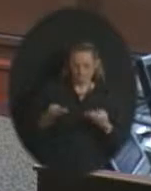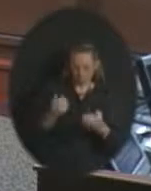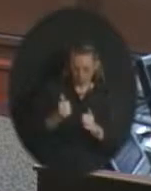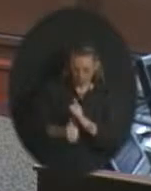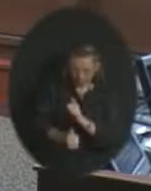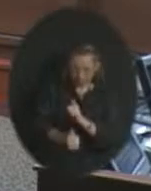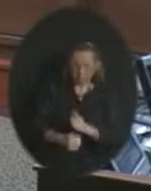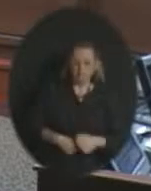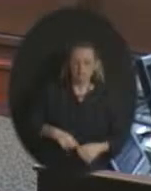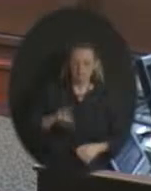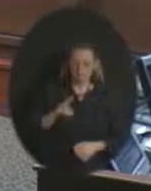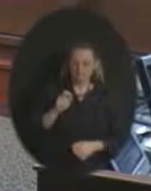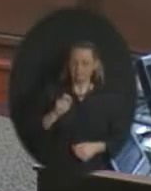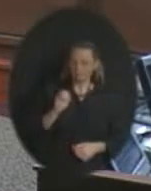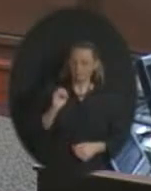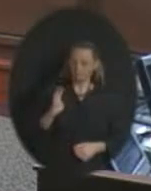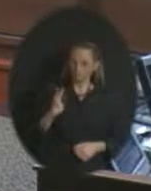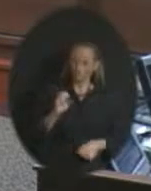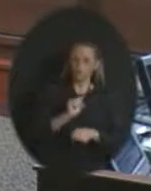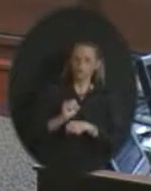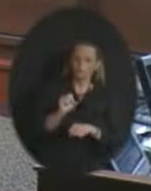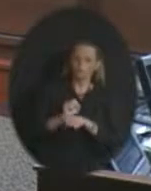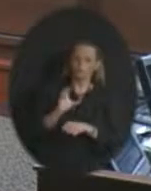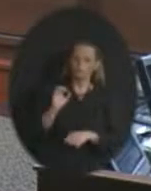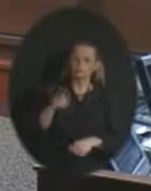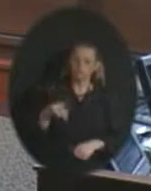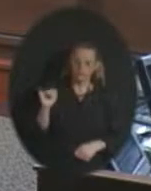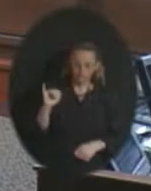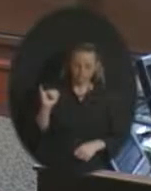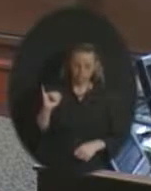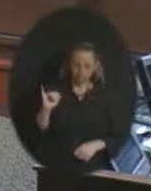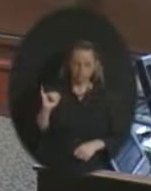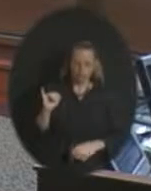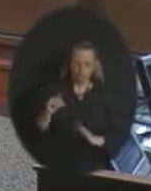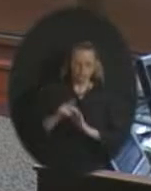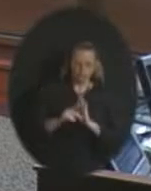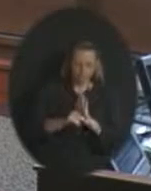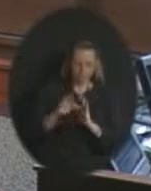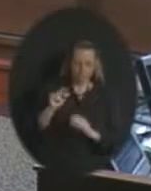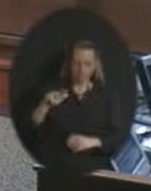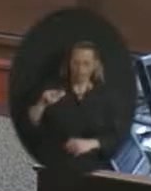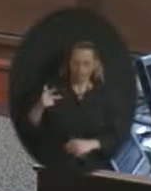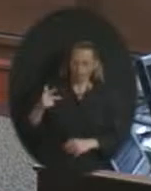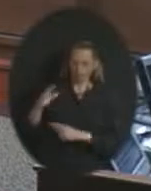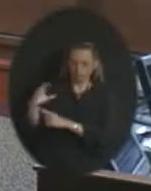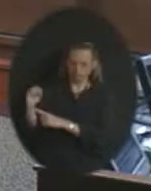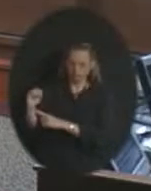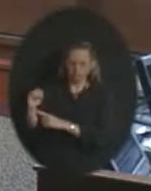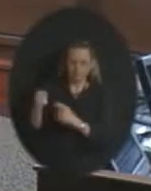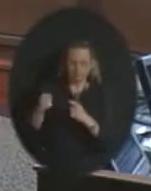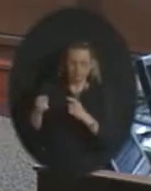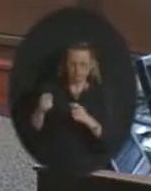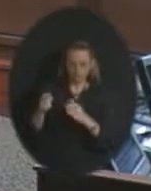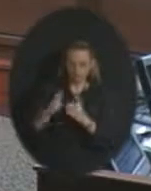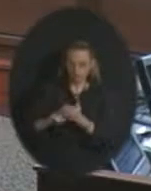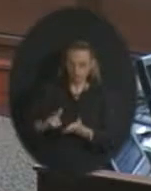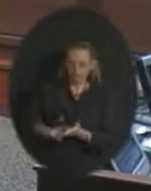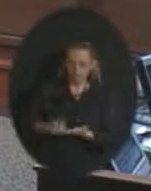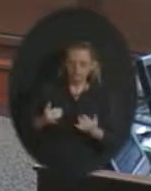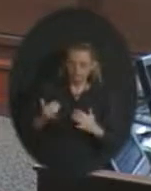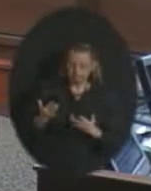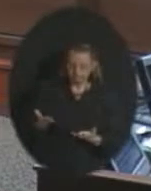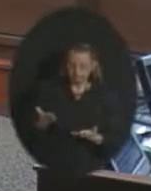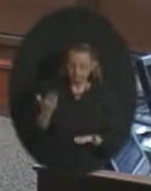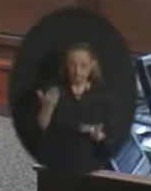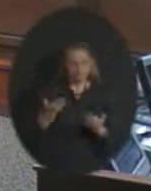6.04, our workers' compensation excess insurance policy and third-party administrator contract. Mr. Charlesworth is still there, so I assume you have